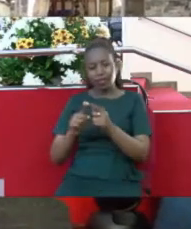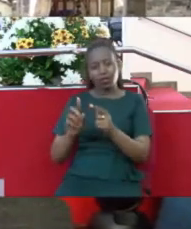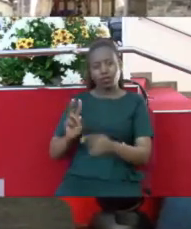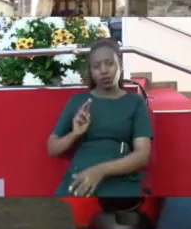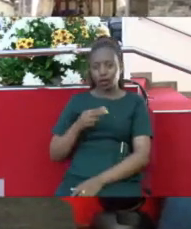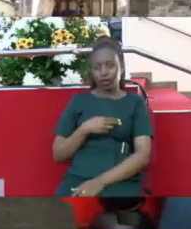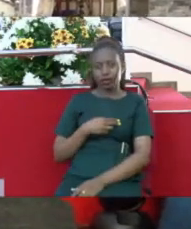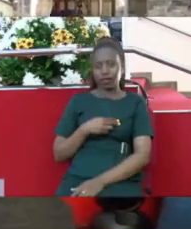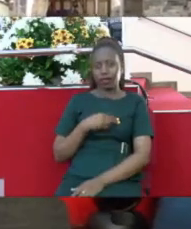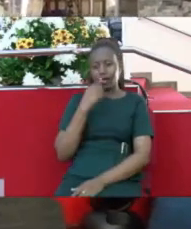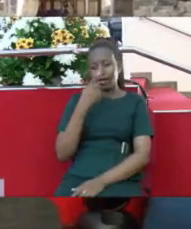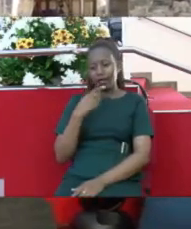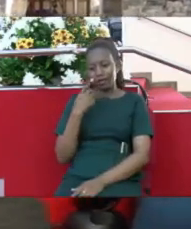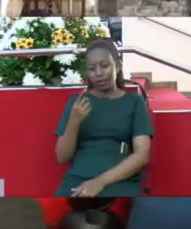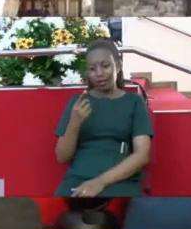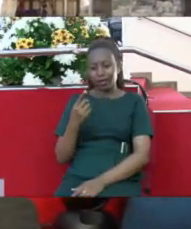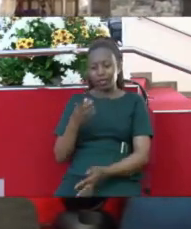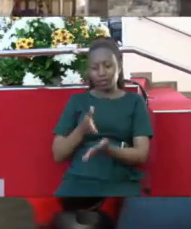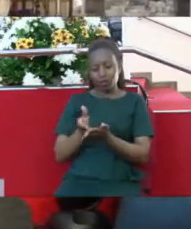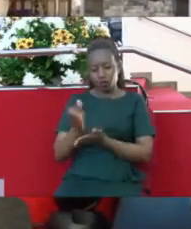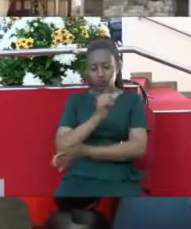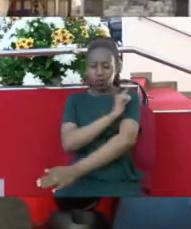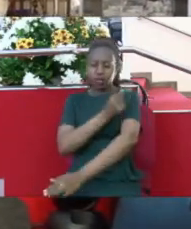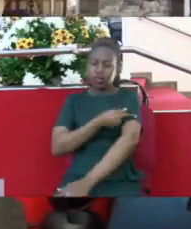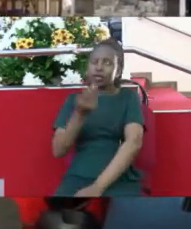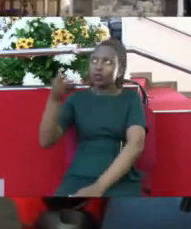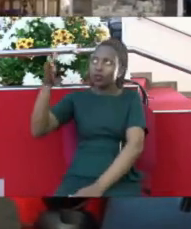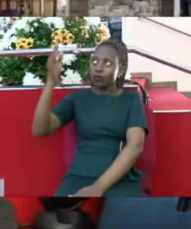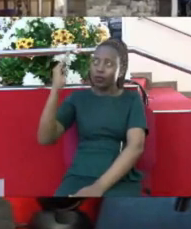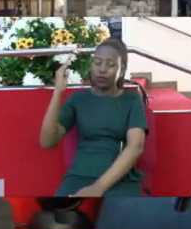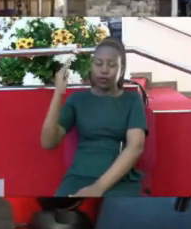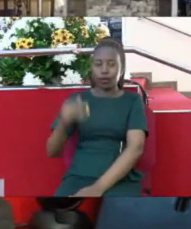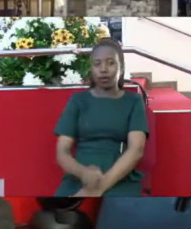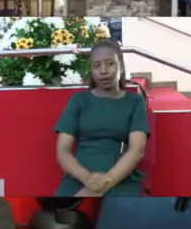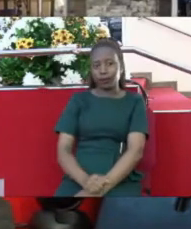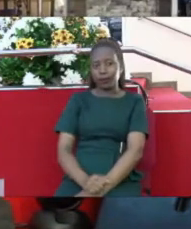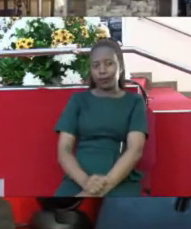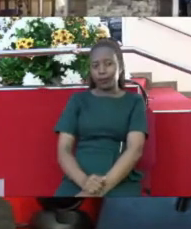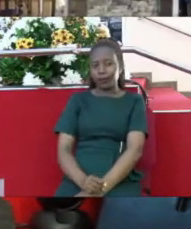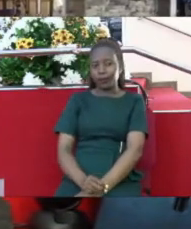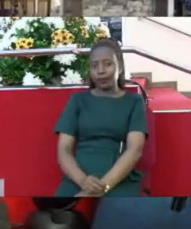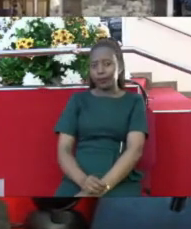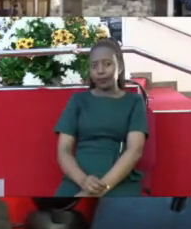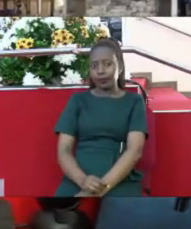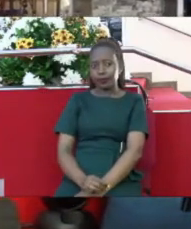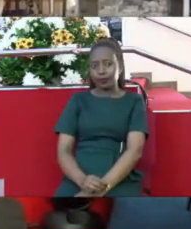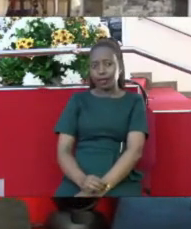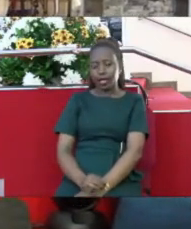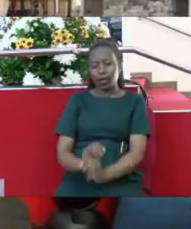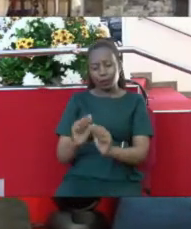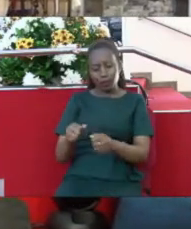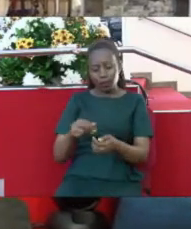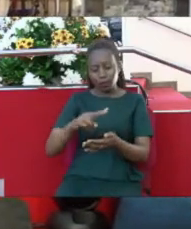the grace of God and not for whatever you have done. Katika kitabu cha Warumi Paulo anatuandikia akituambia ya kwamba ni kupitia neema ya Mungu. And you can read through to